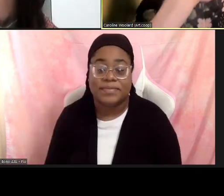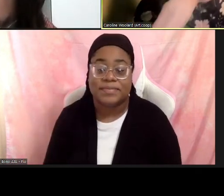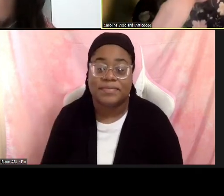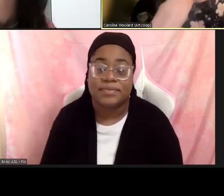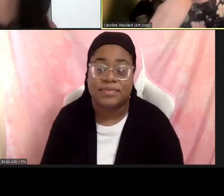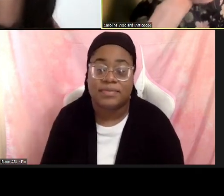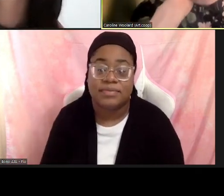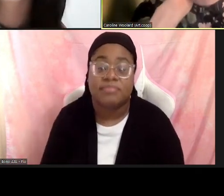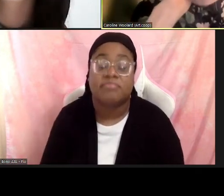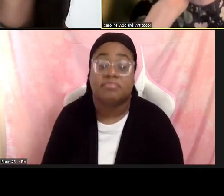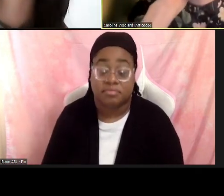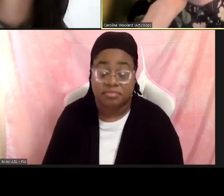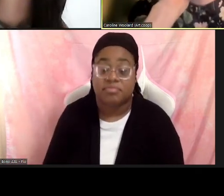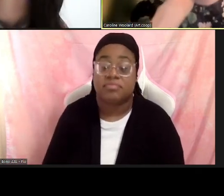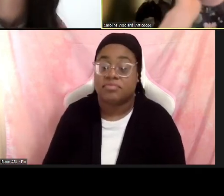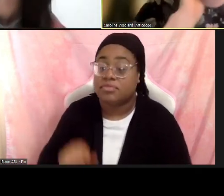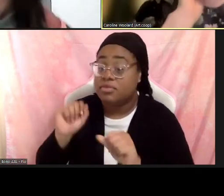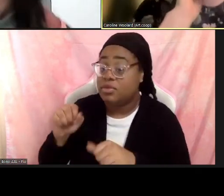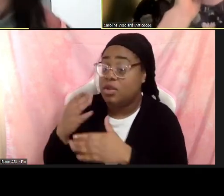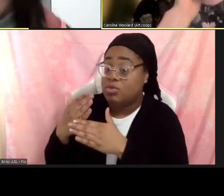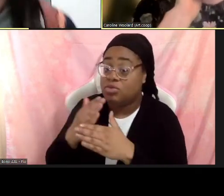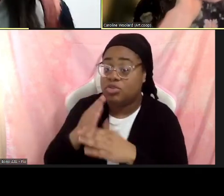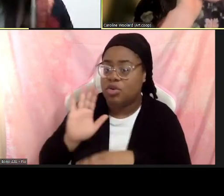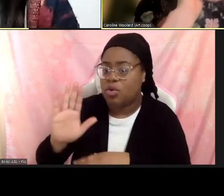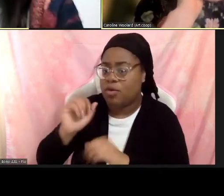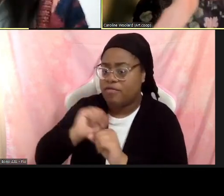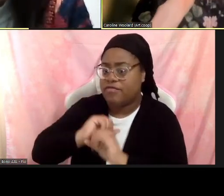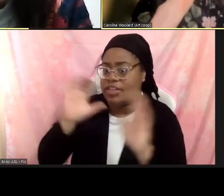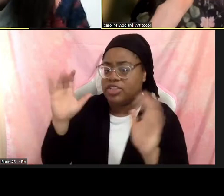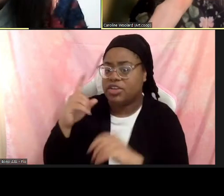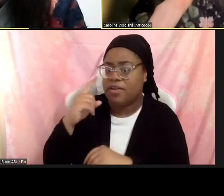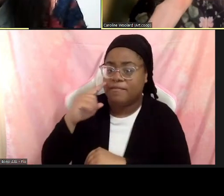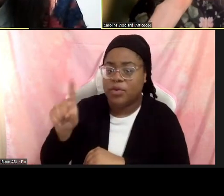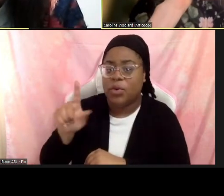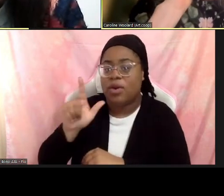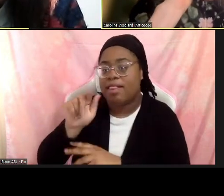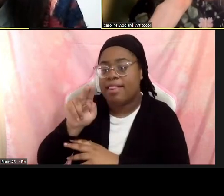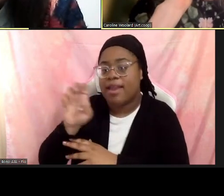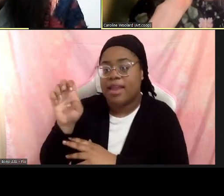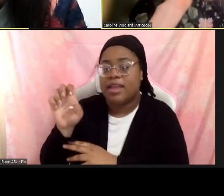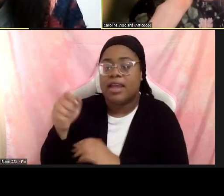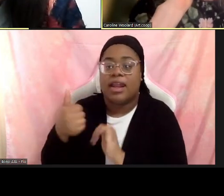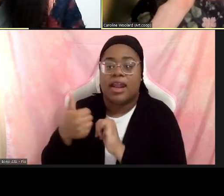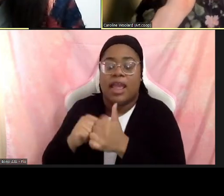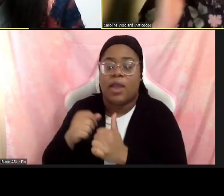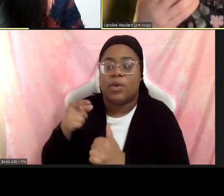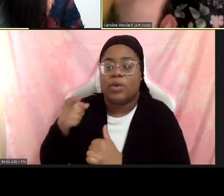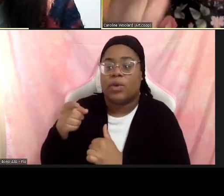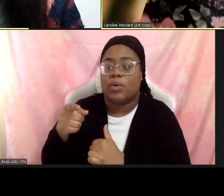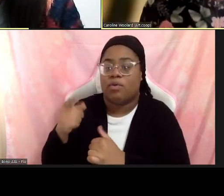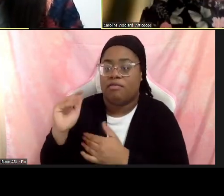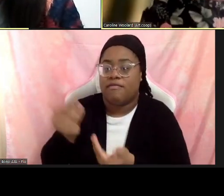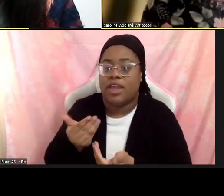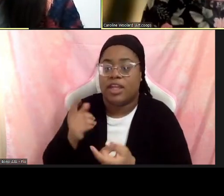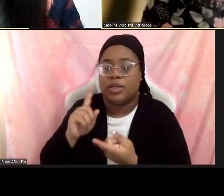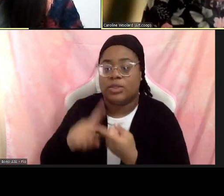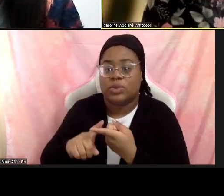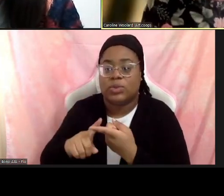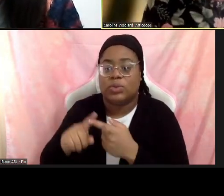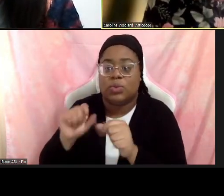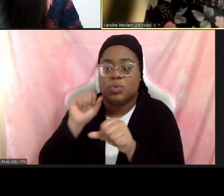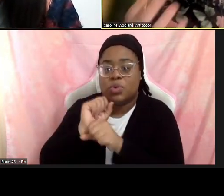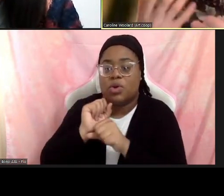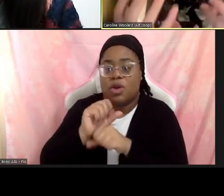And can you share what was your vision for Lane, and also how you were invited to work on